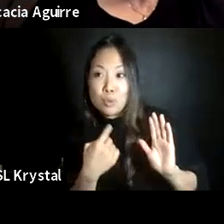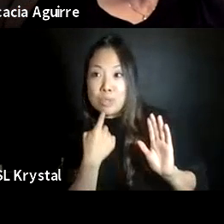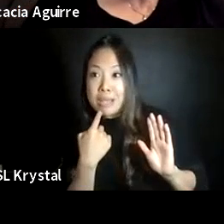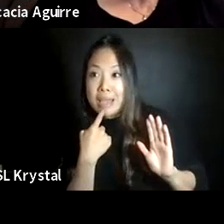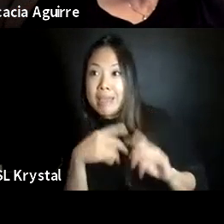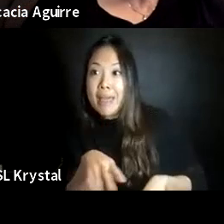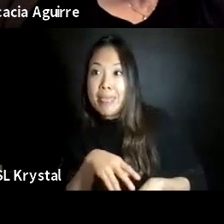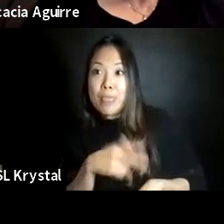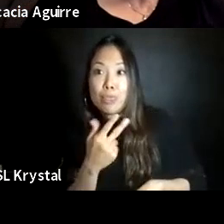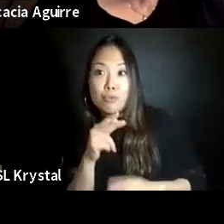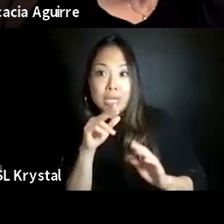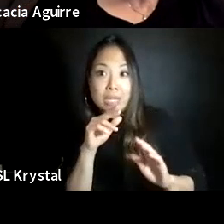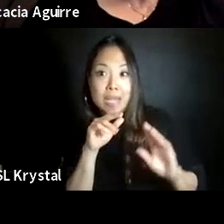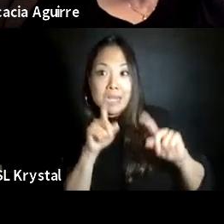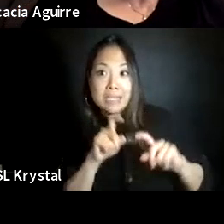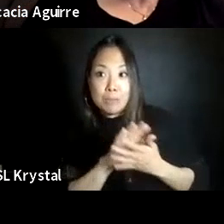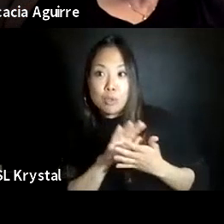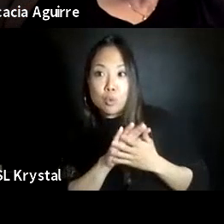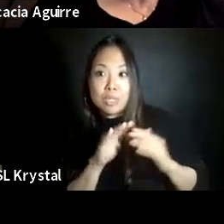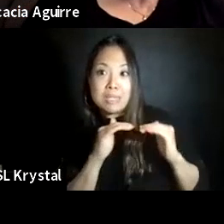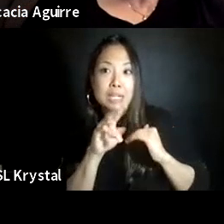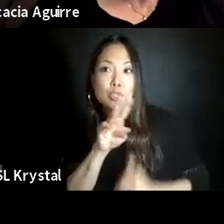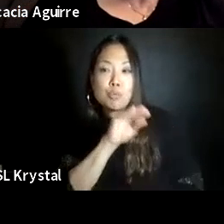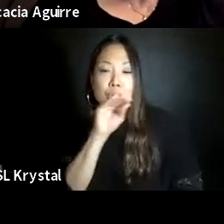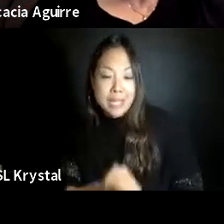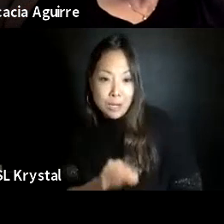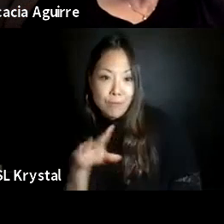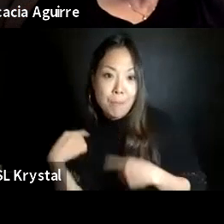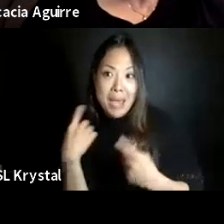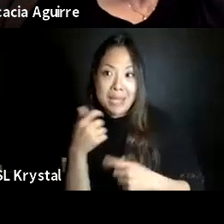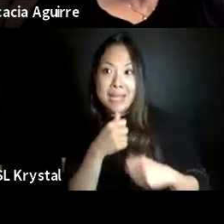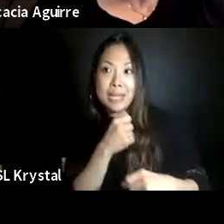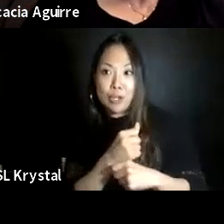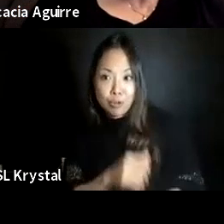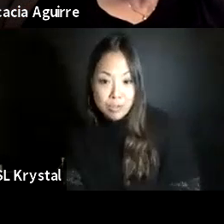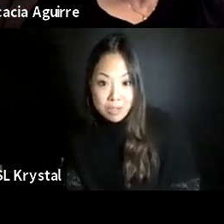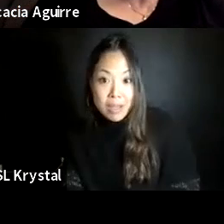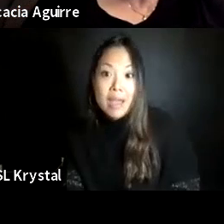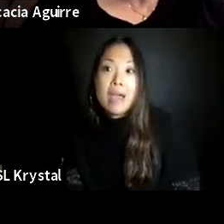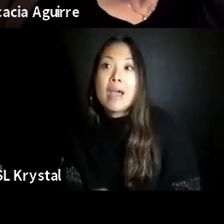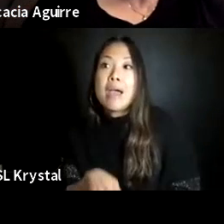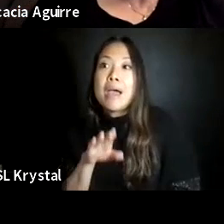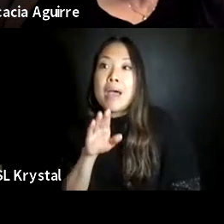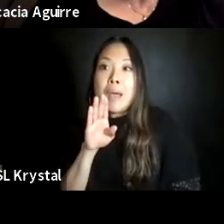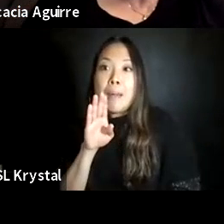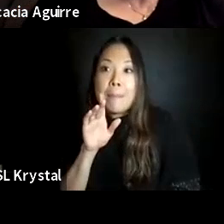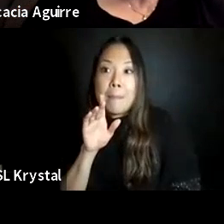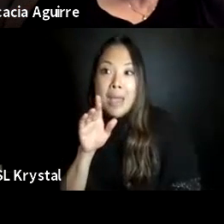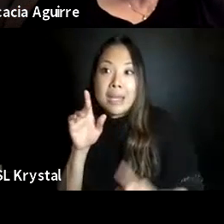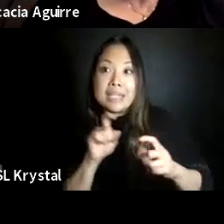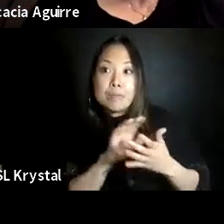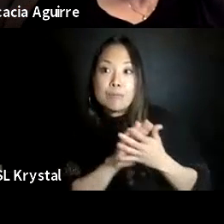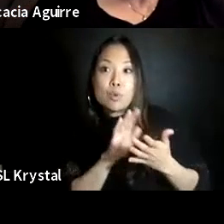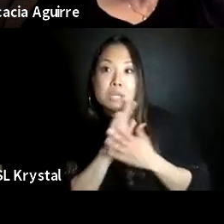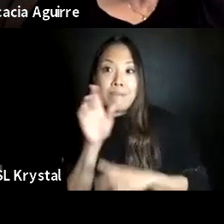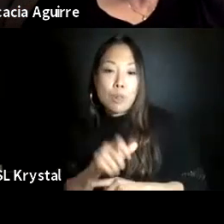lowest. And, oh, by the way, the 3 exam schools have the lowest per student funding model of all the high schools